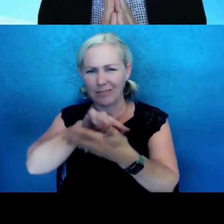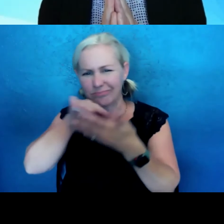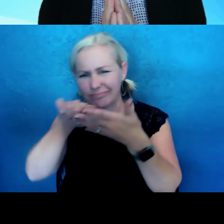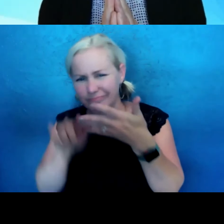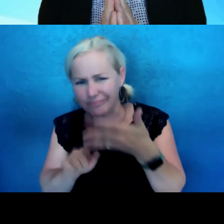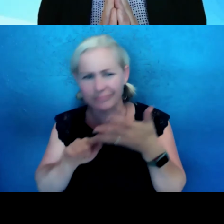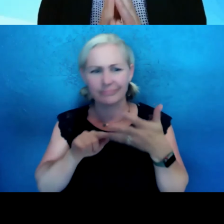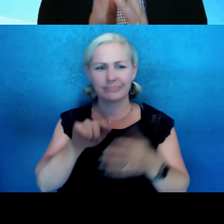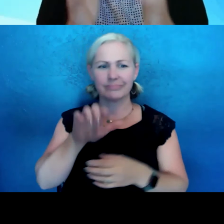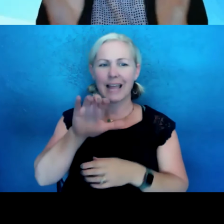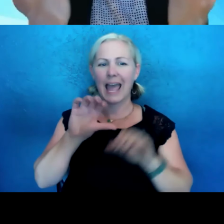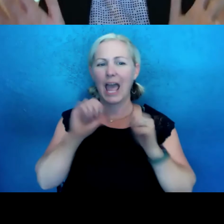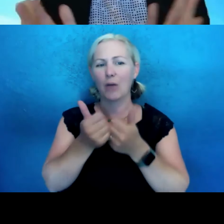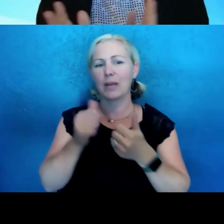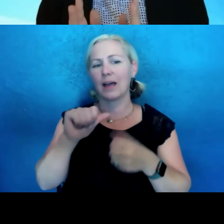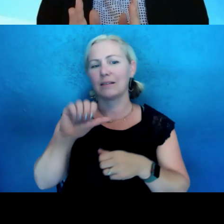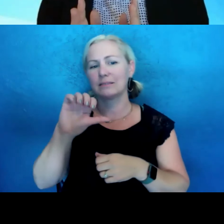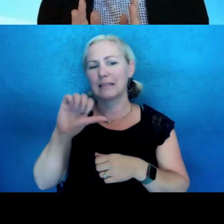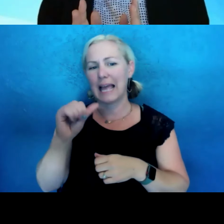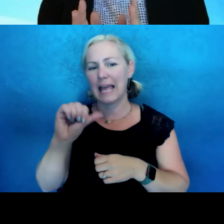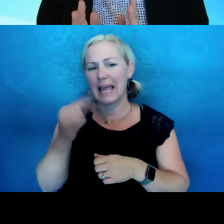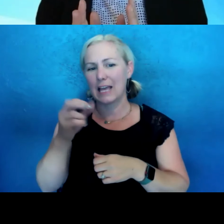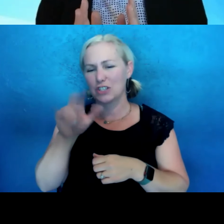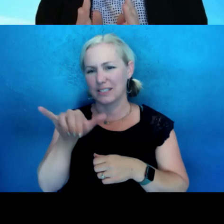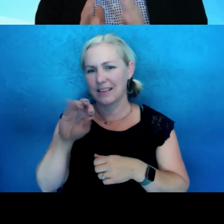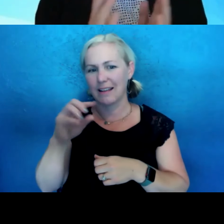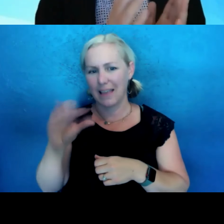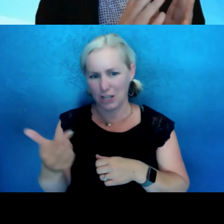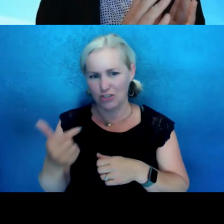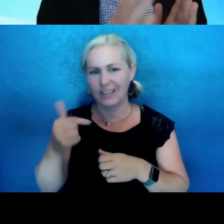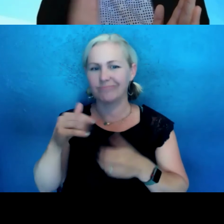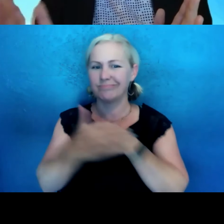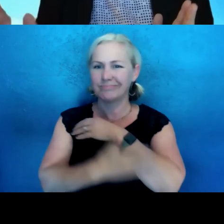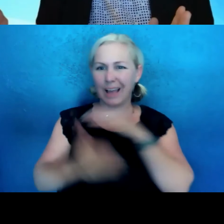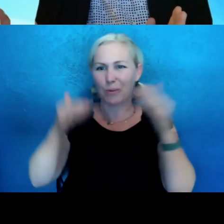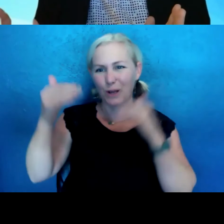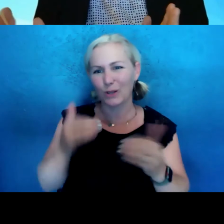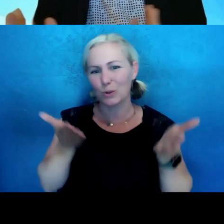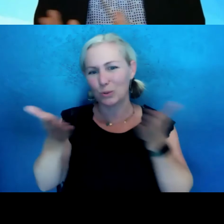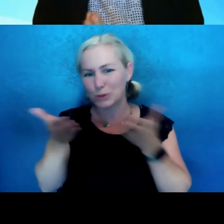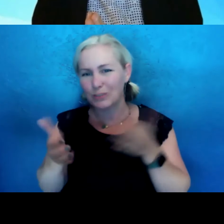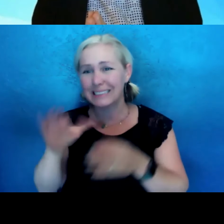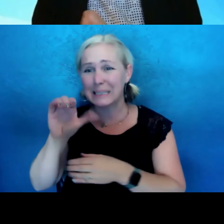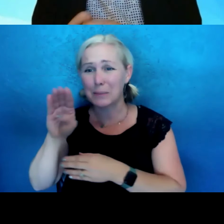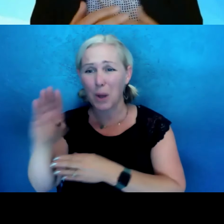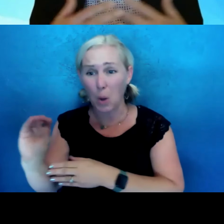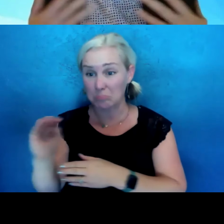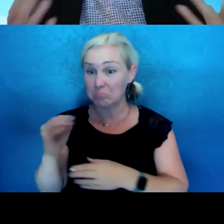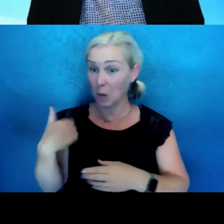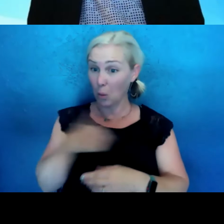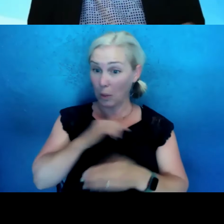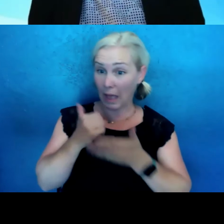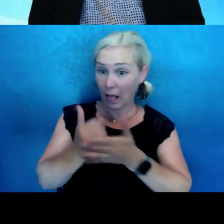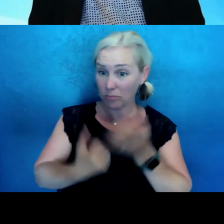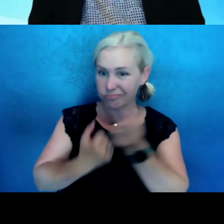and our CBOs. Can they weave that hub and spoke that fits their community? And then can we help support you on those 6 elements? Can we help